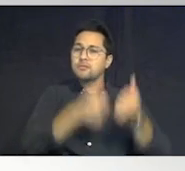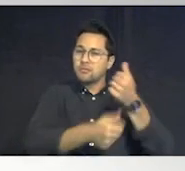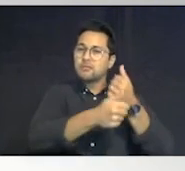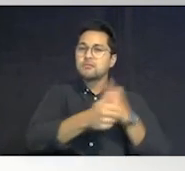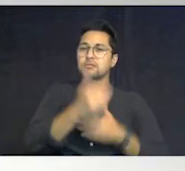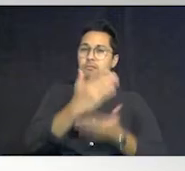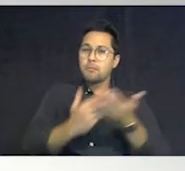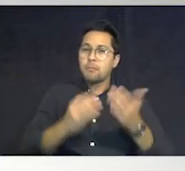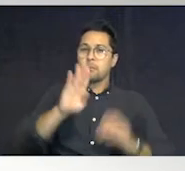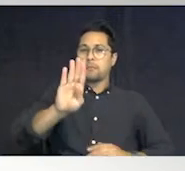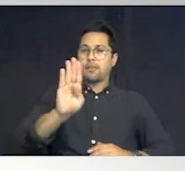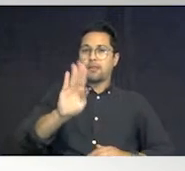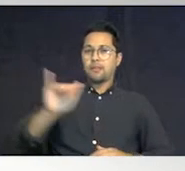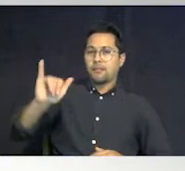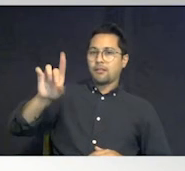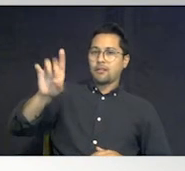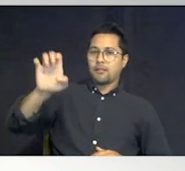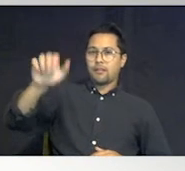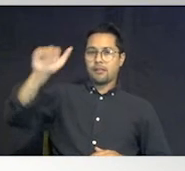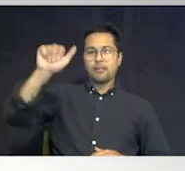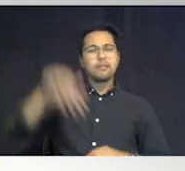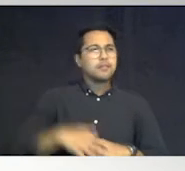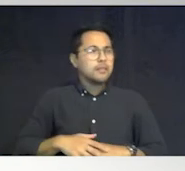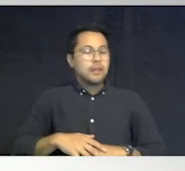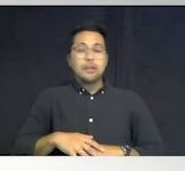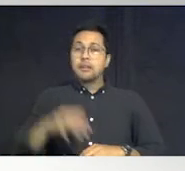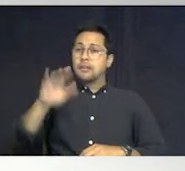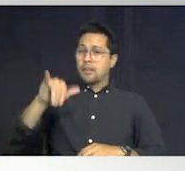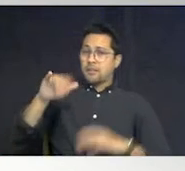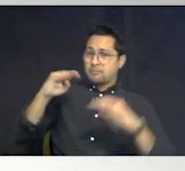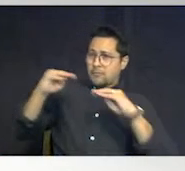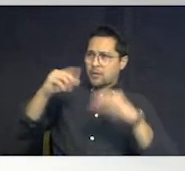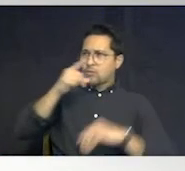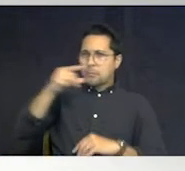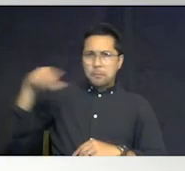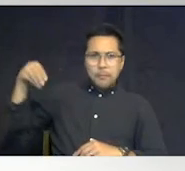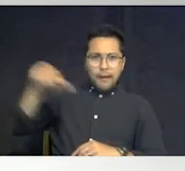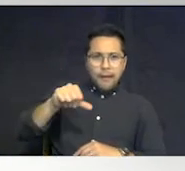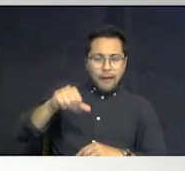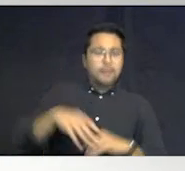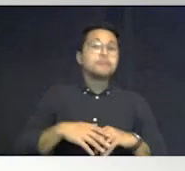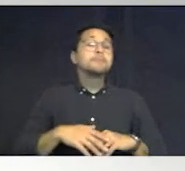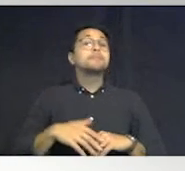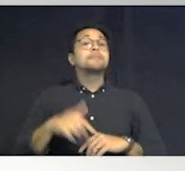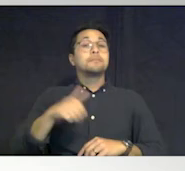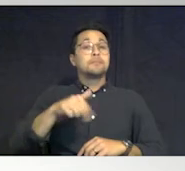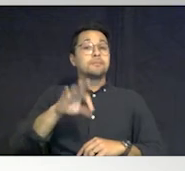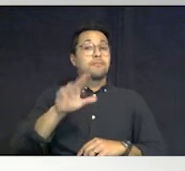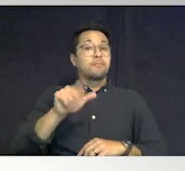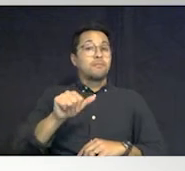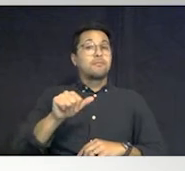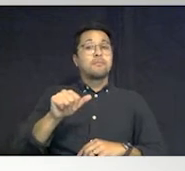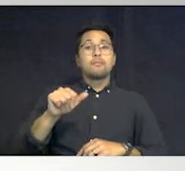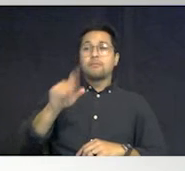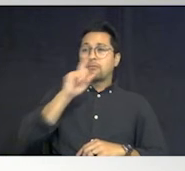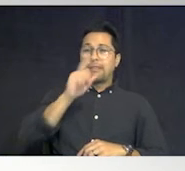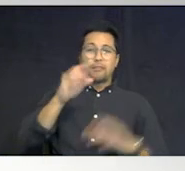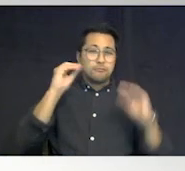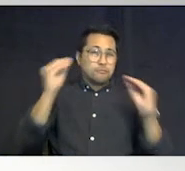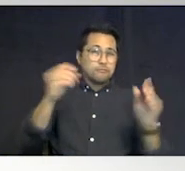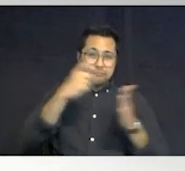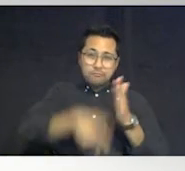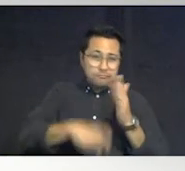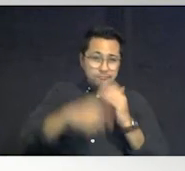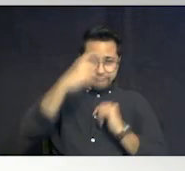IDEA. Who pays for mediation? In Florida, exceptional student education mediation is provided at no cost to parents